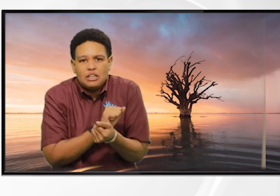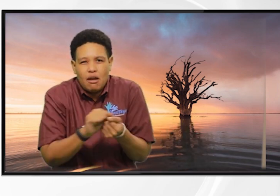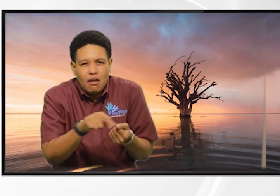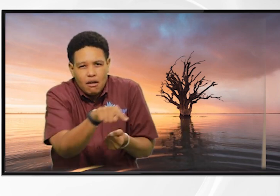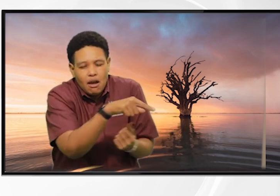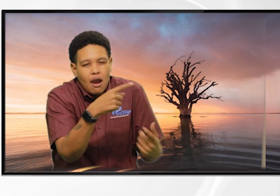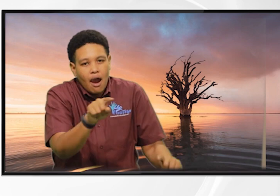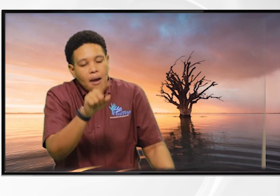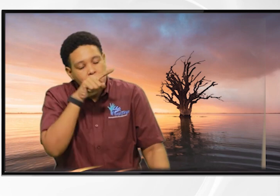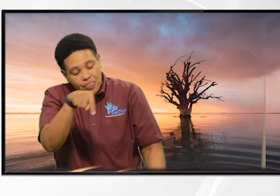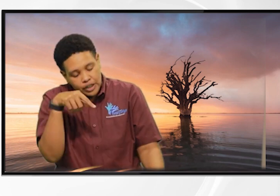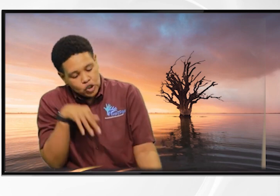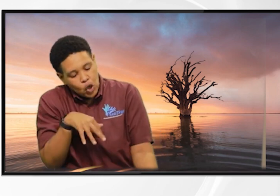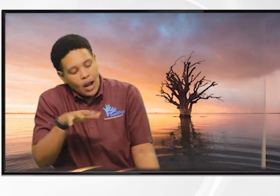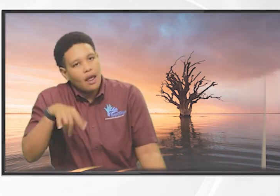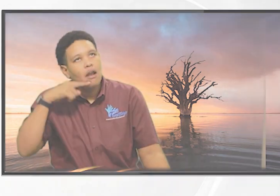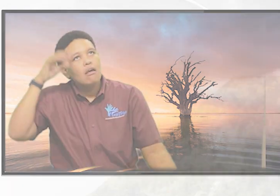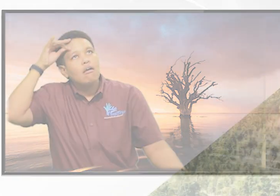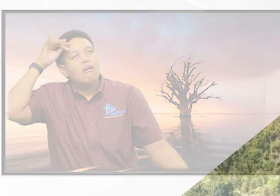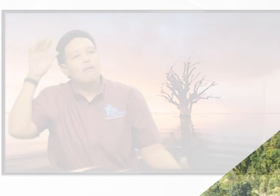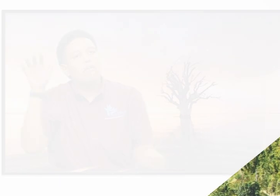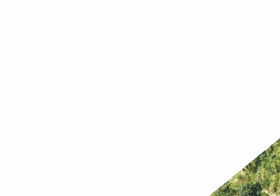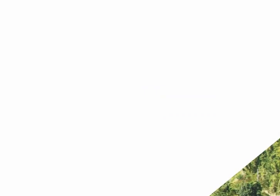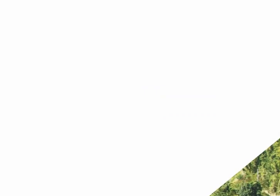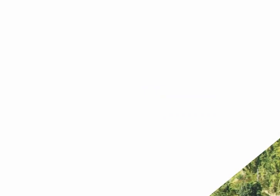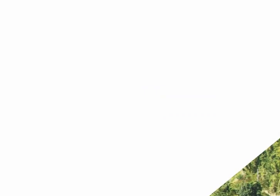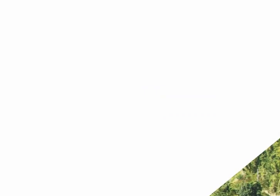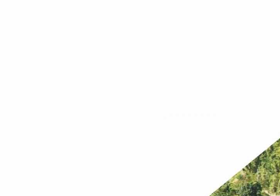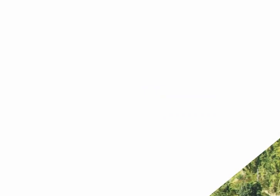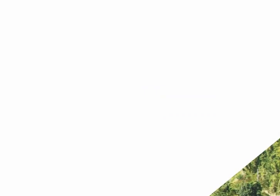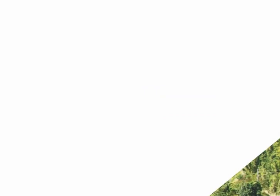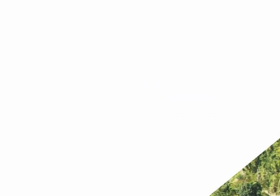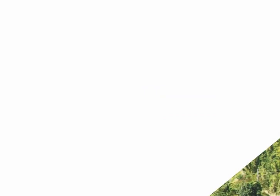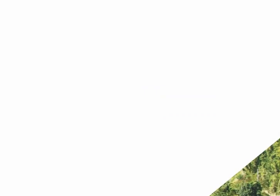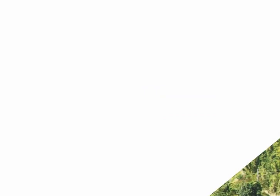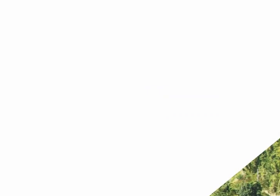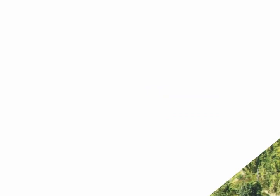exclusively considered global warming.